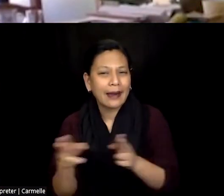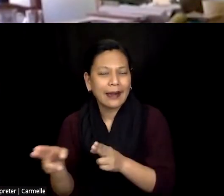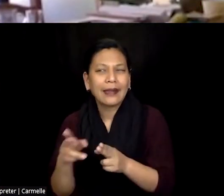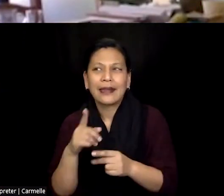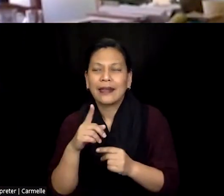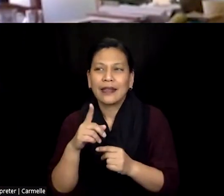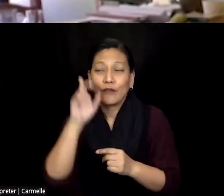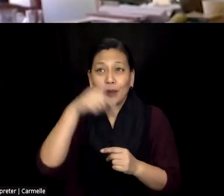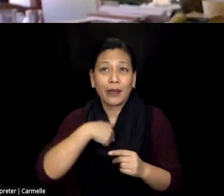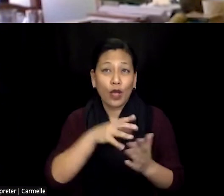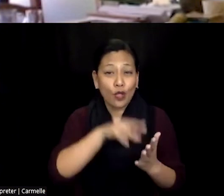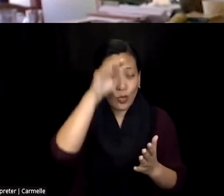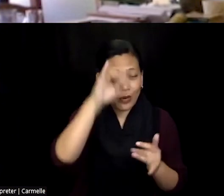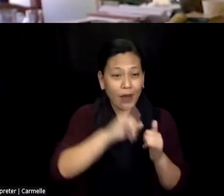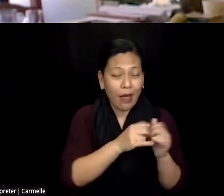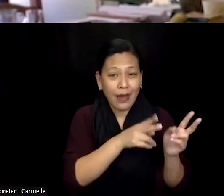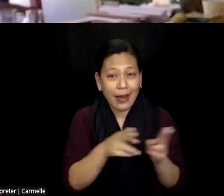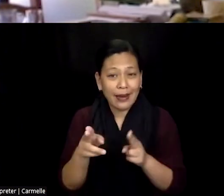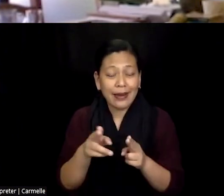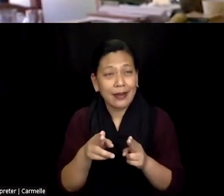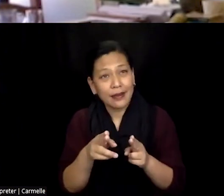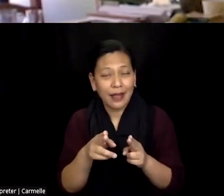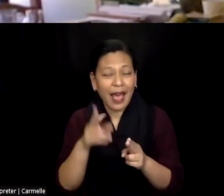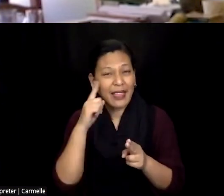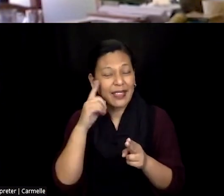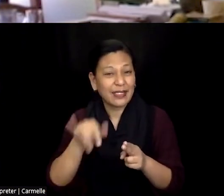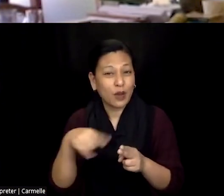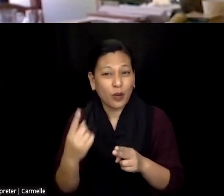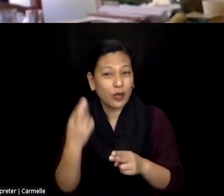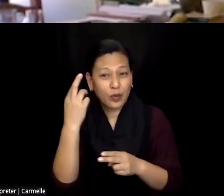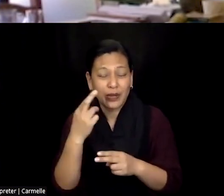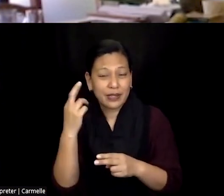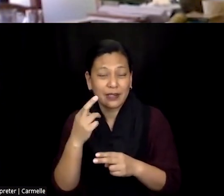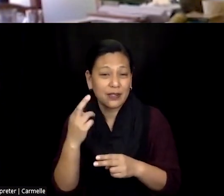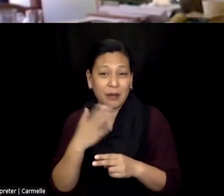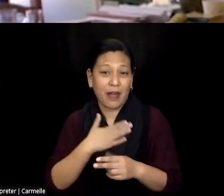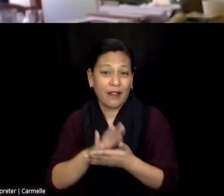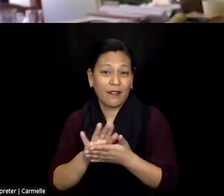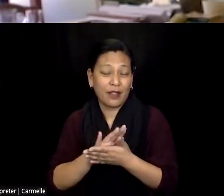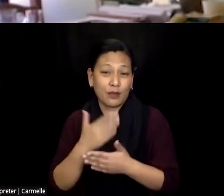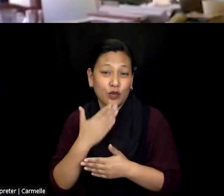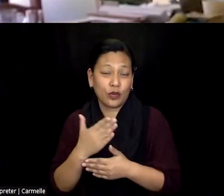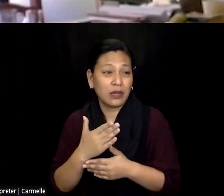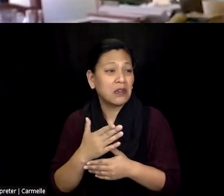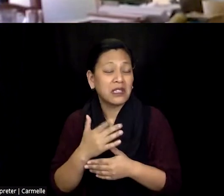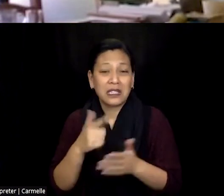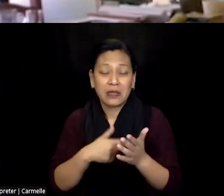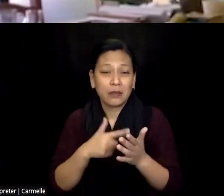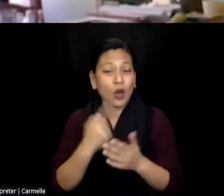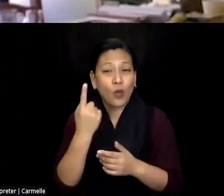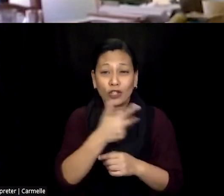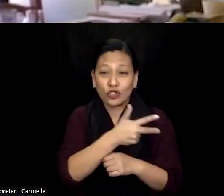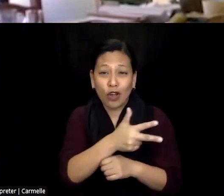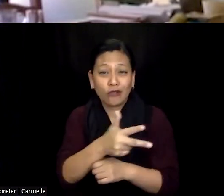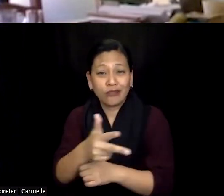only, my education in editing is the only reason why my movies are any good. We'll do single take short films where it's all one shot.